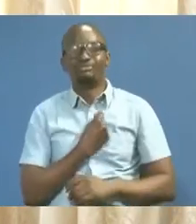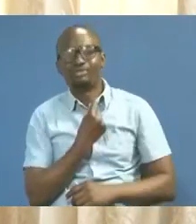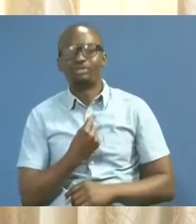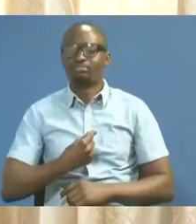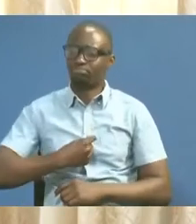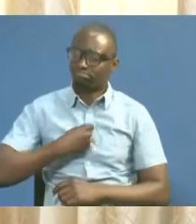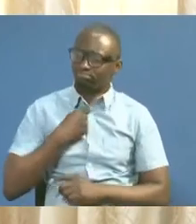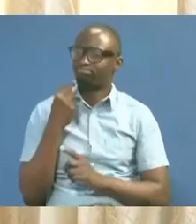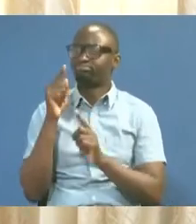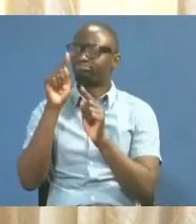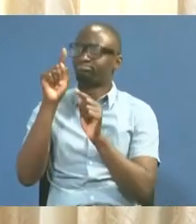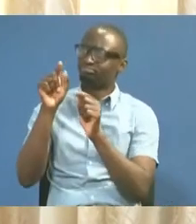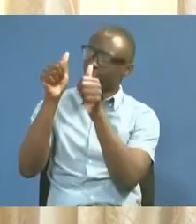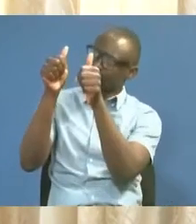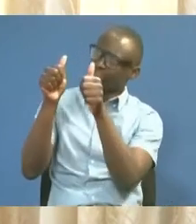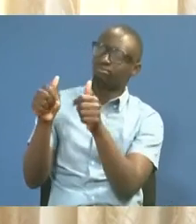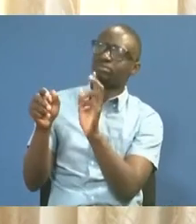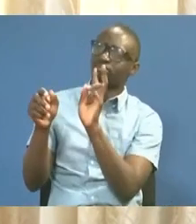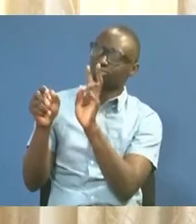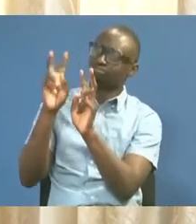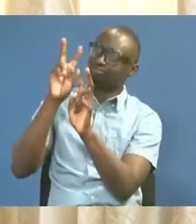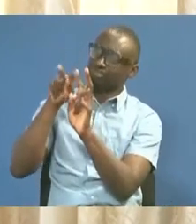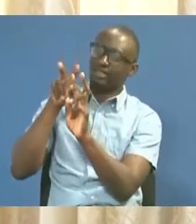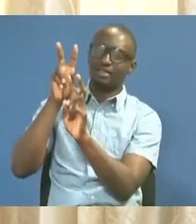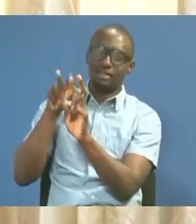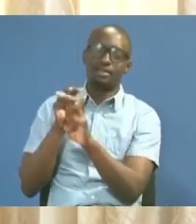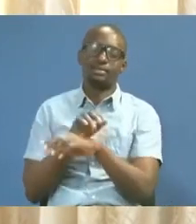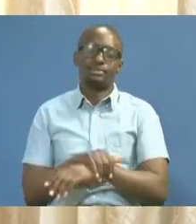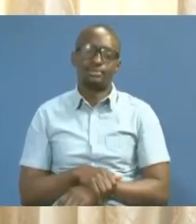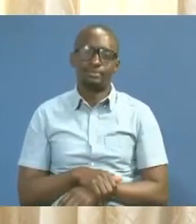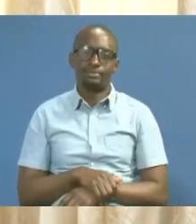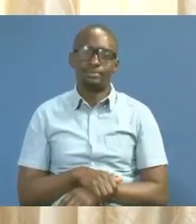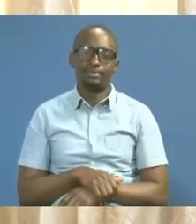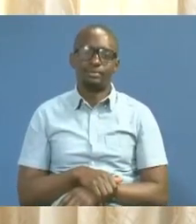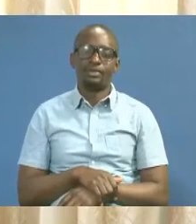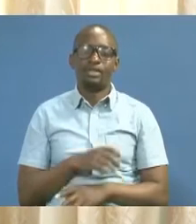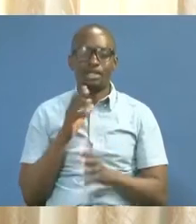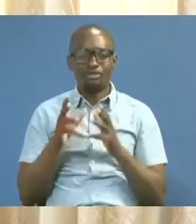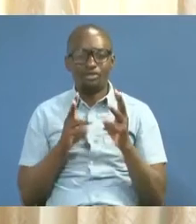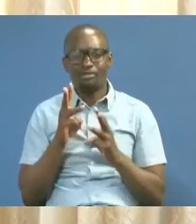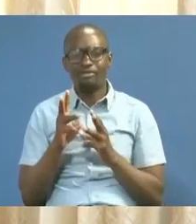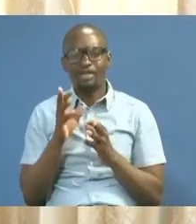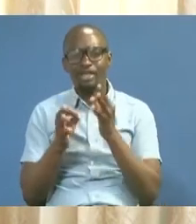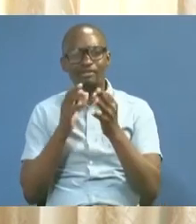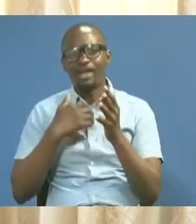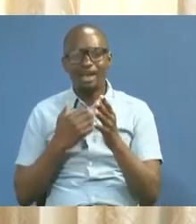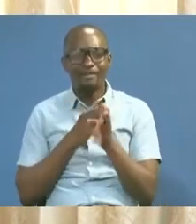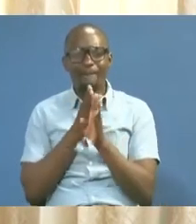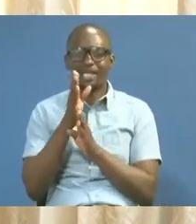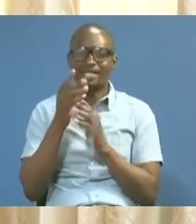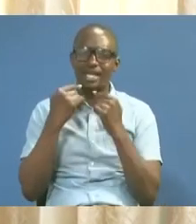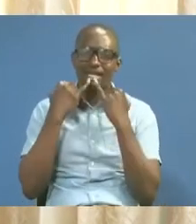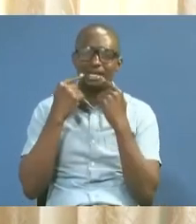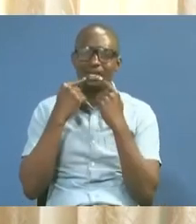and keep abreast, keep in step with what's happening at the university. So if there's a major announcement that maybe